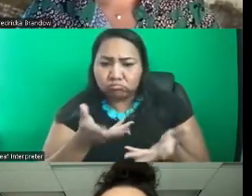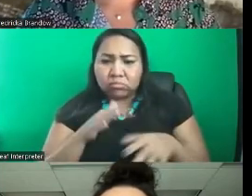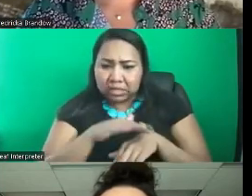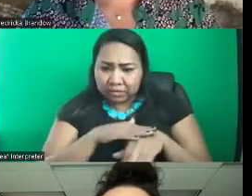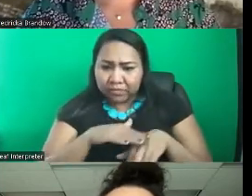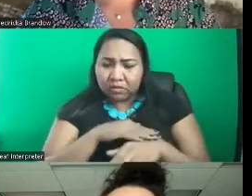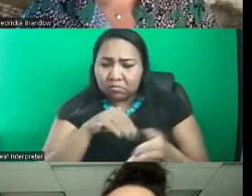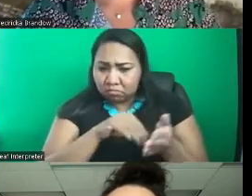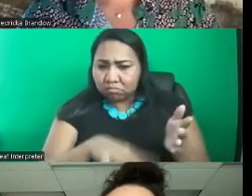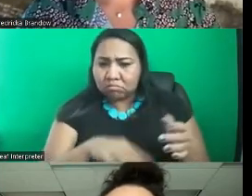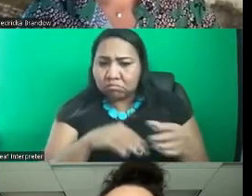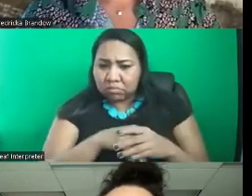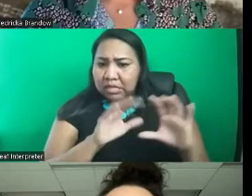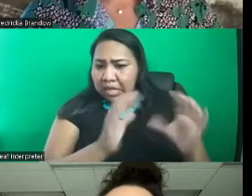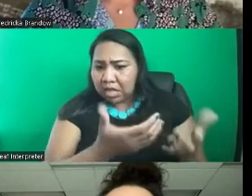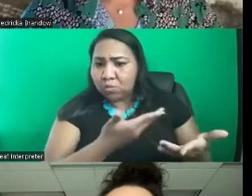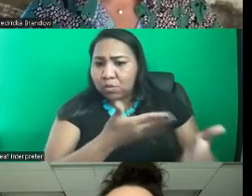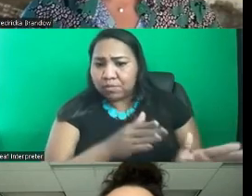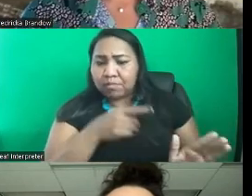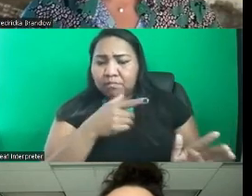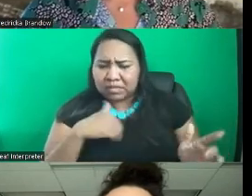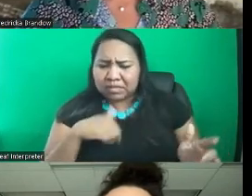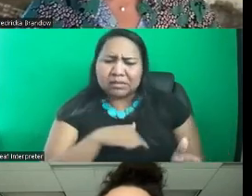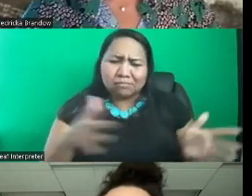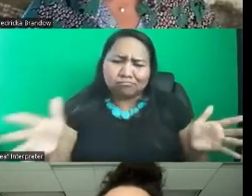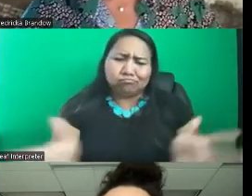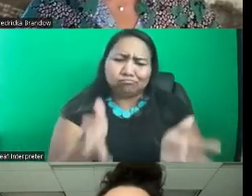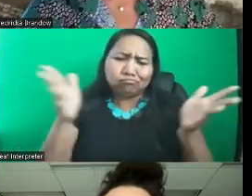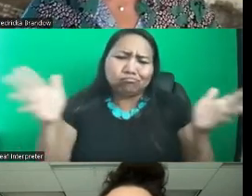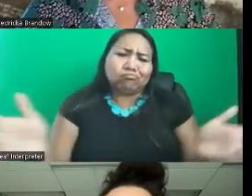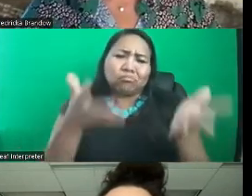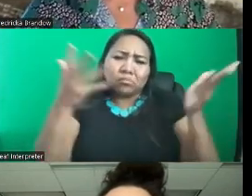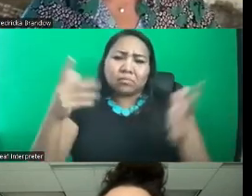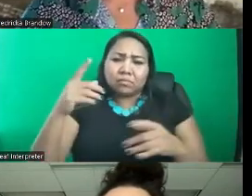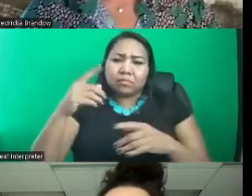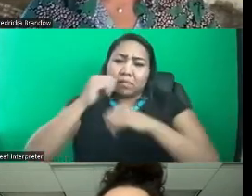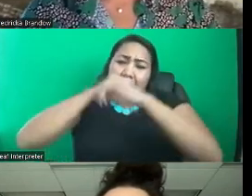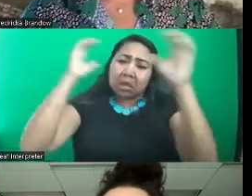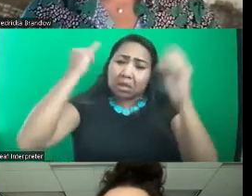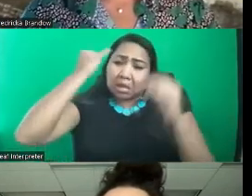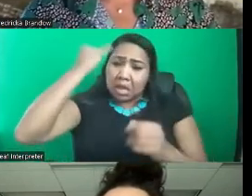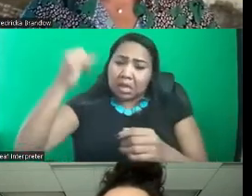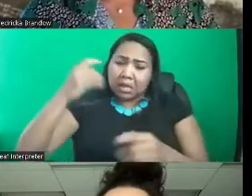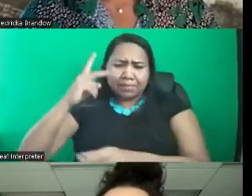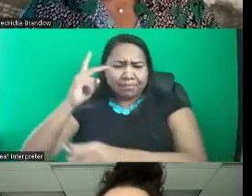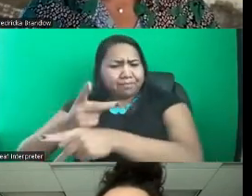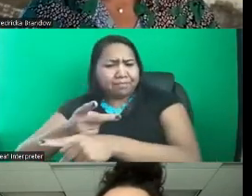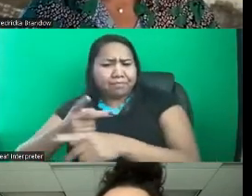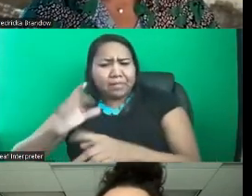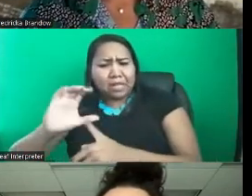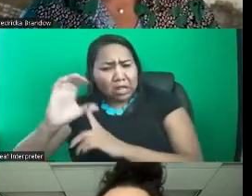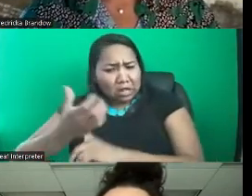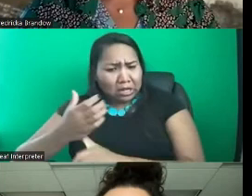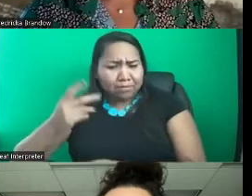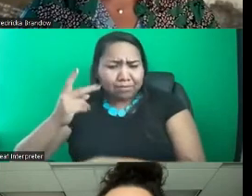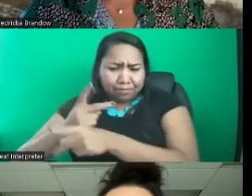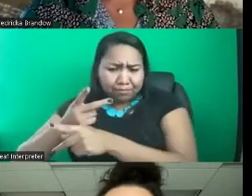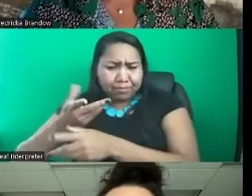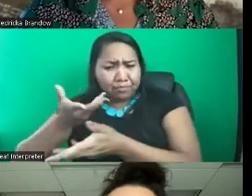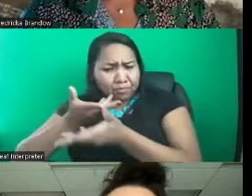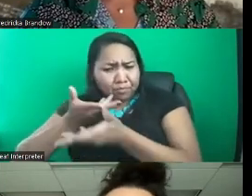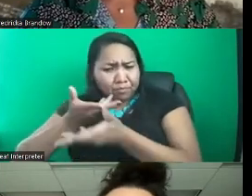the idea of culturally sustaining and responsive practices in the classroom. And so from many of